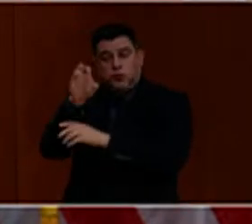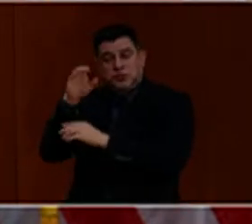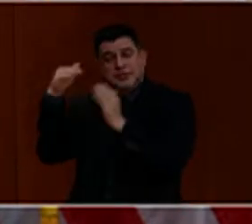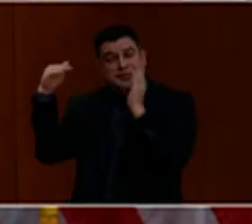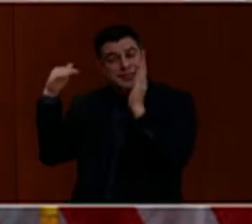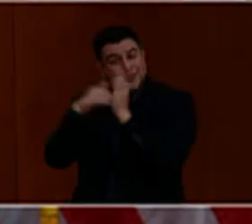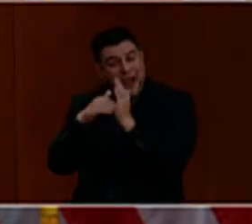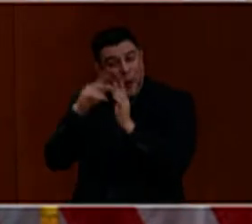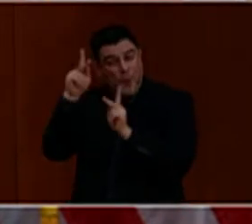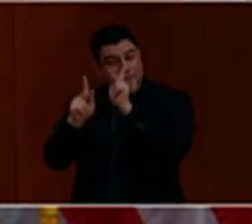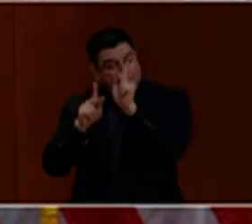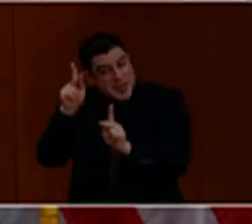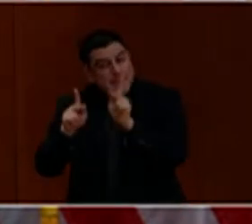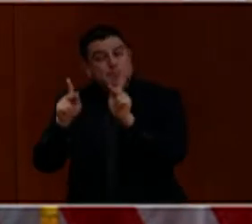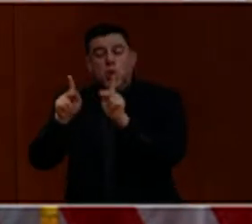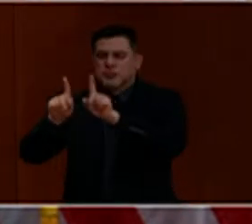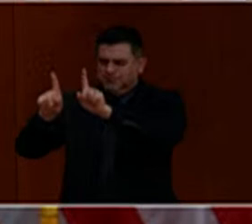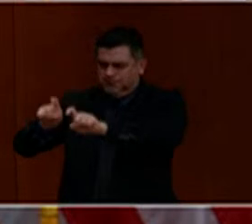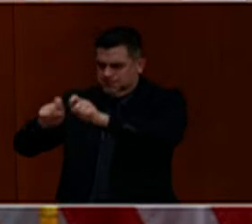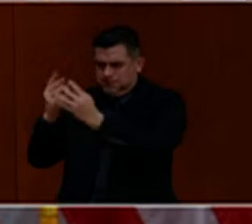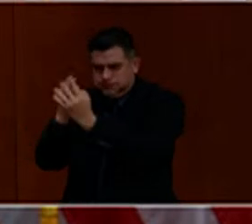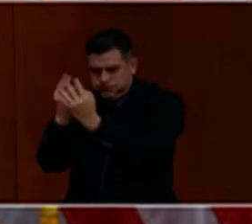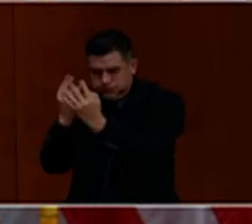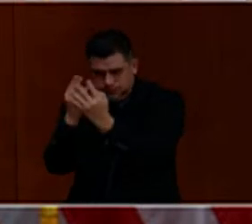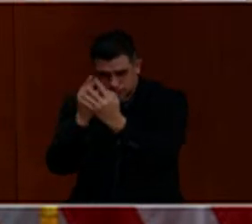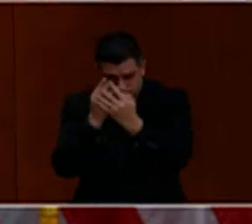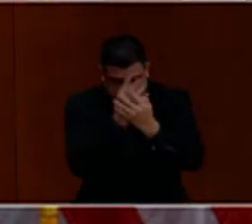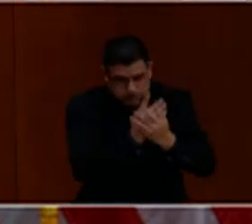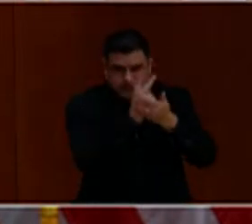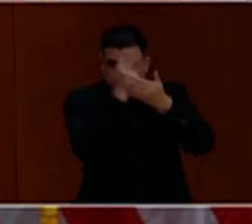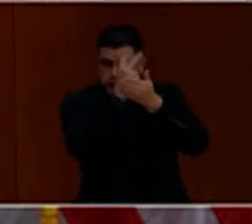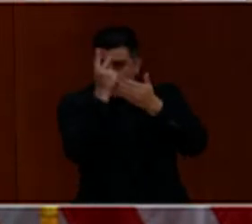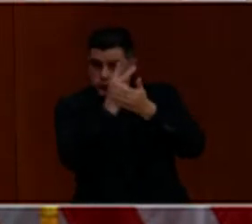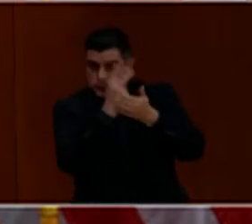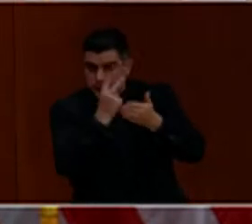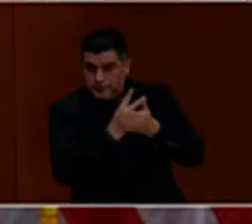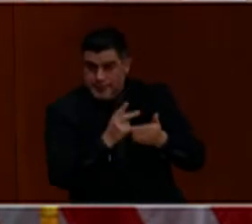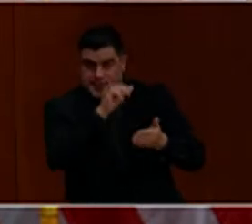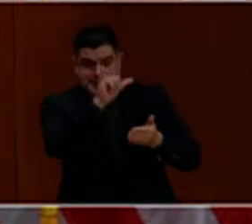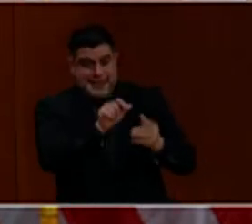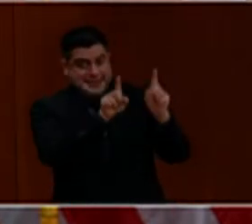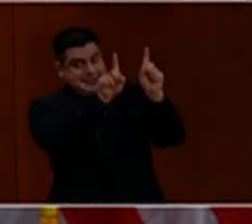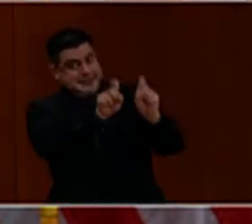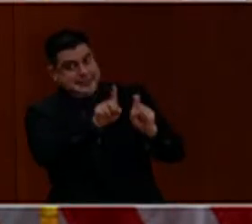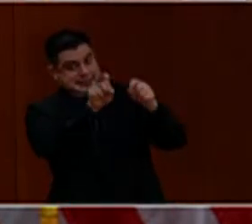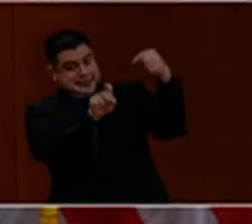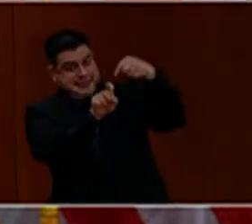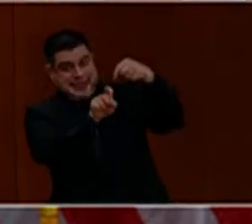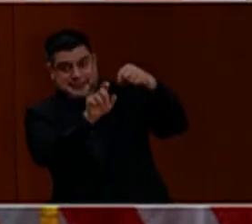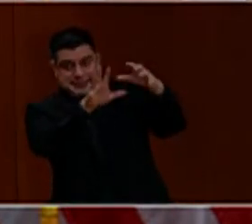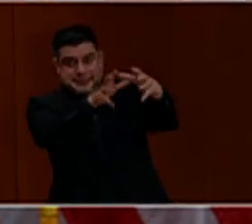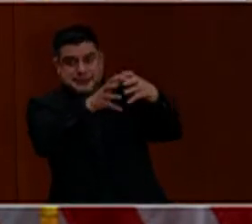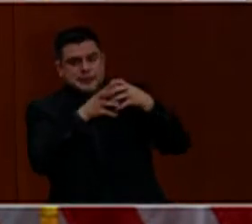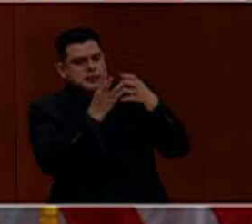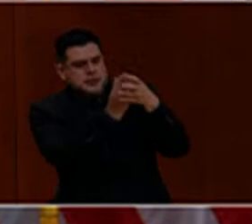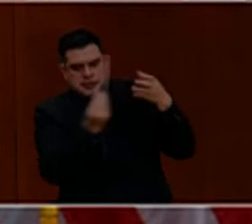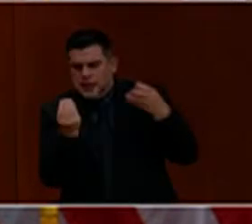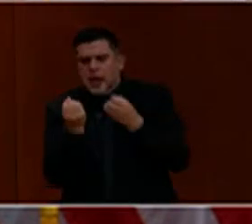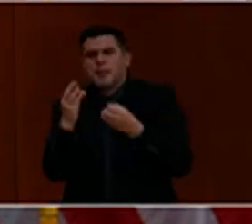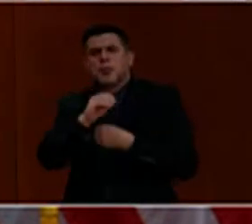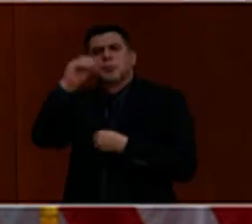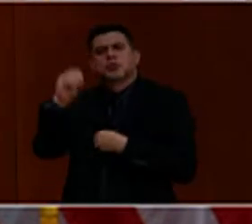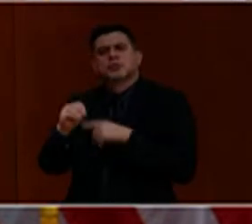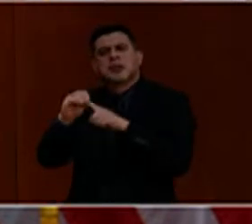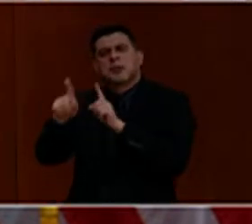you have is, fortunately, the positivity rate on that has declined just like the state. It was never as high as the state. I think we got